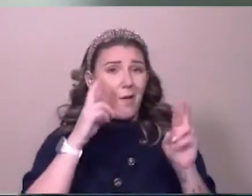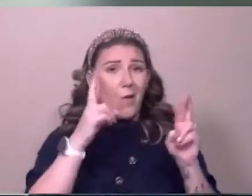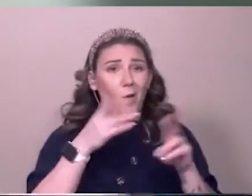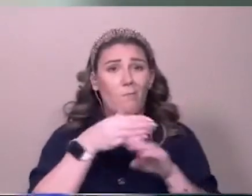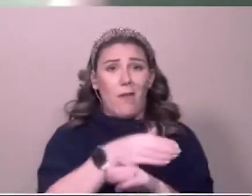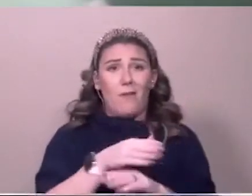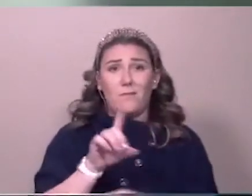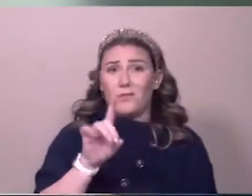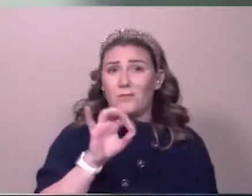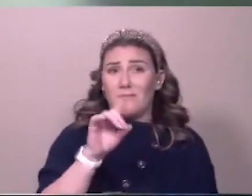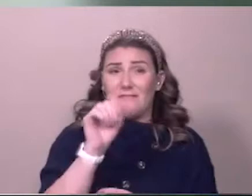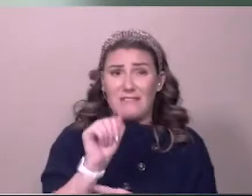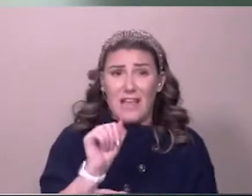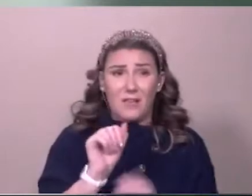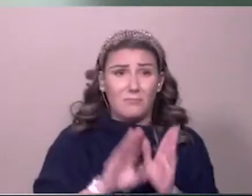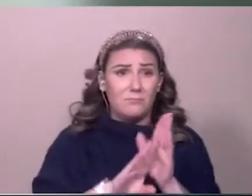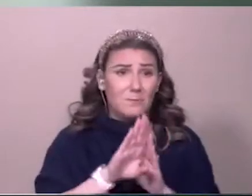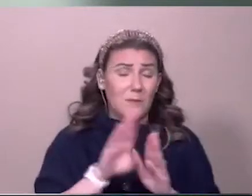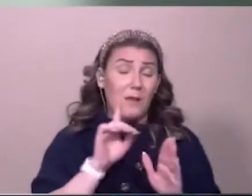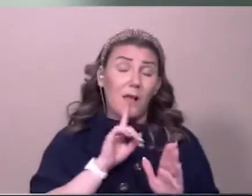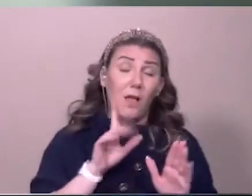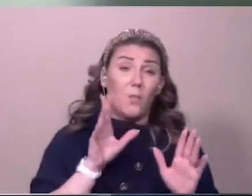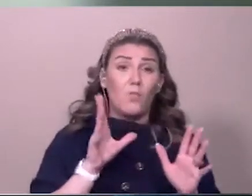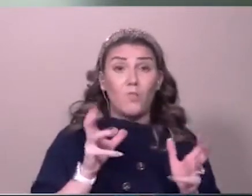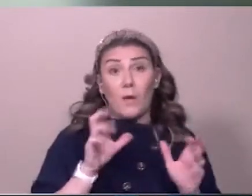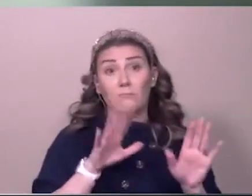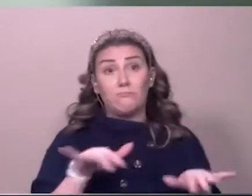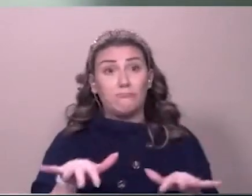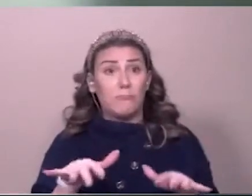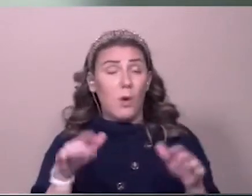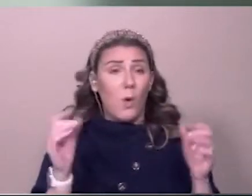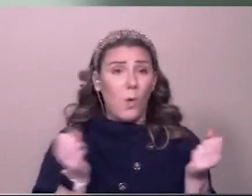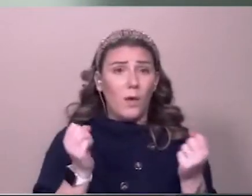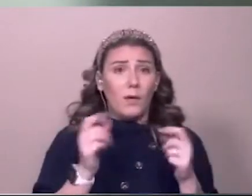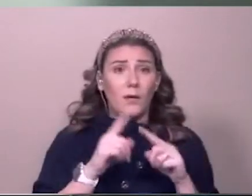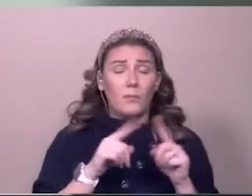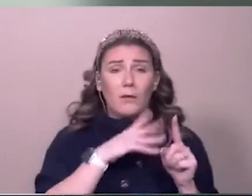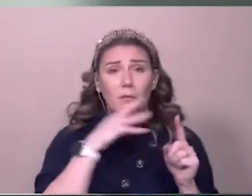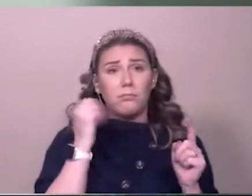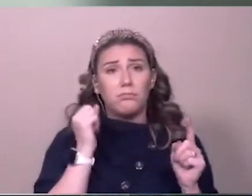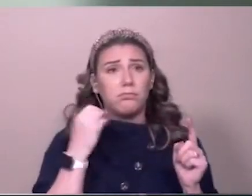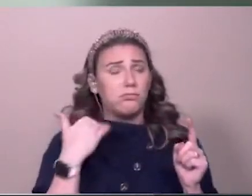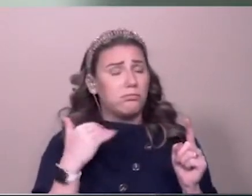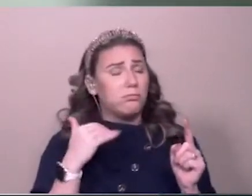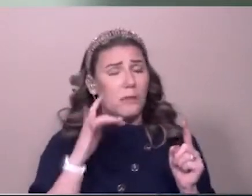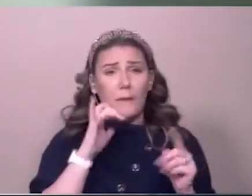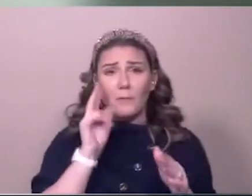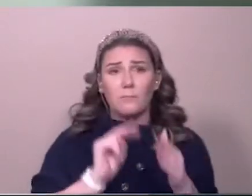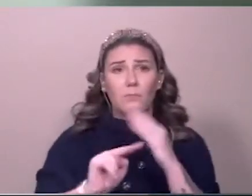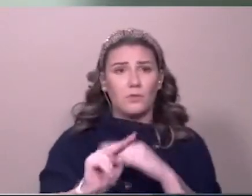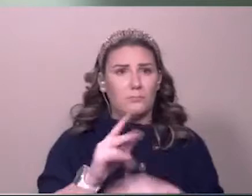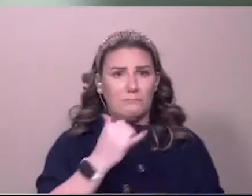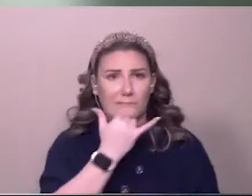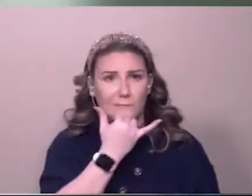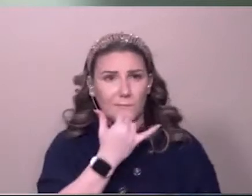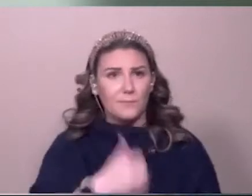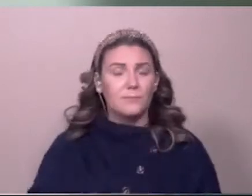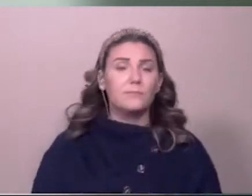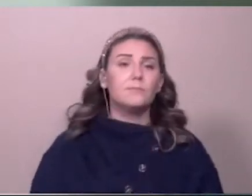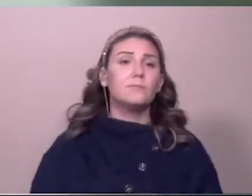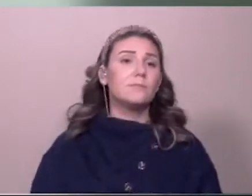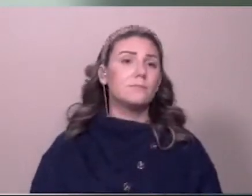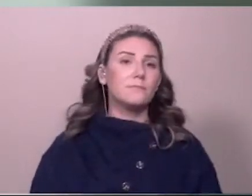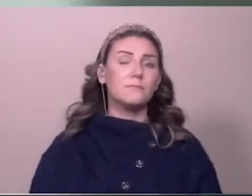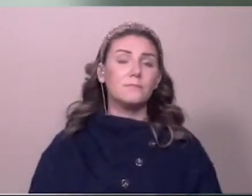I was planning to have a pretty chill winter, honestly. And I got burned on that crystal ball prediction. So there's